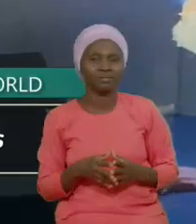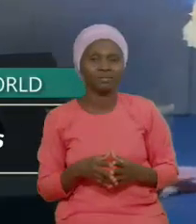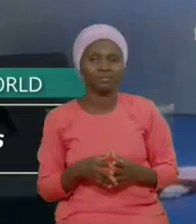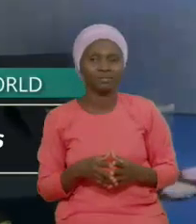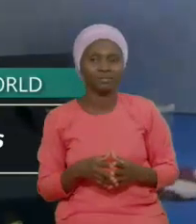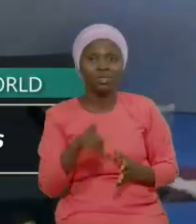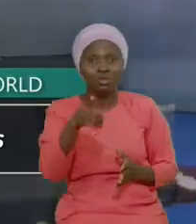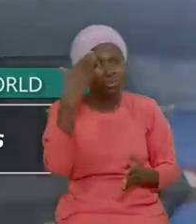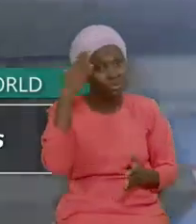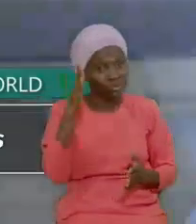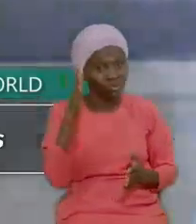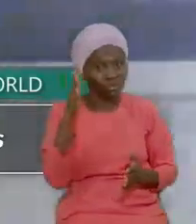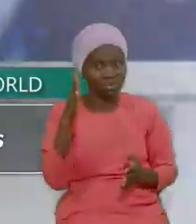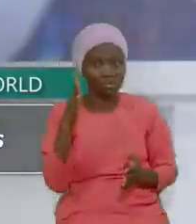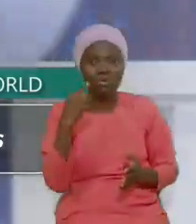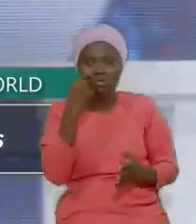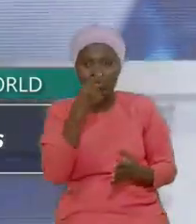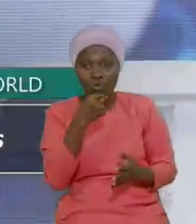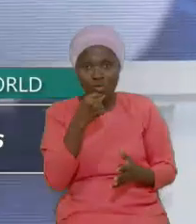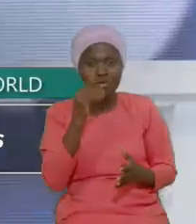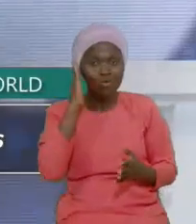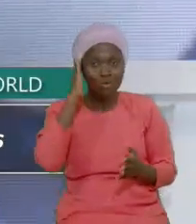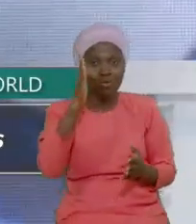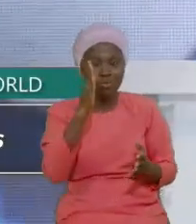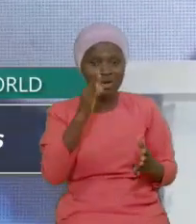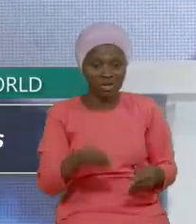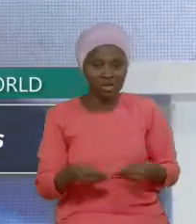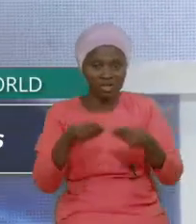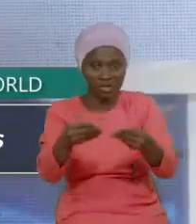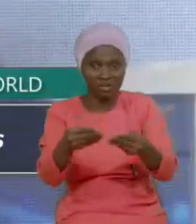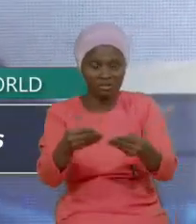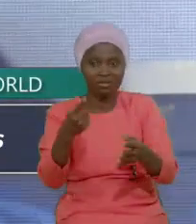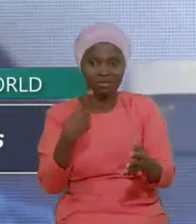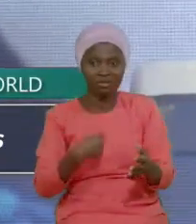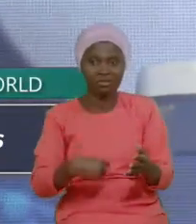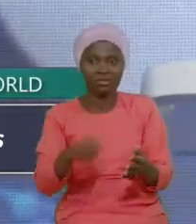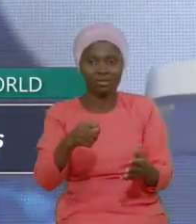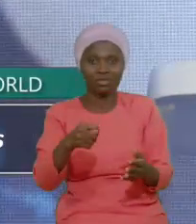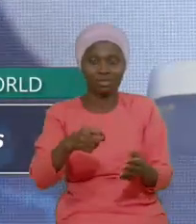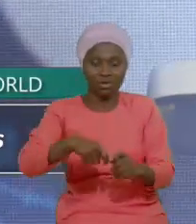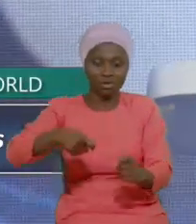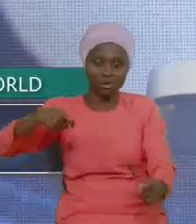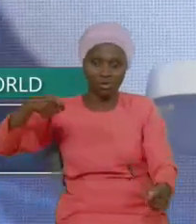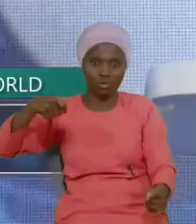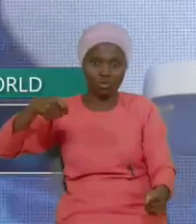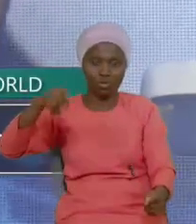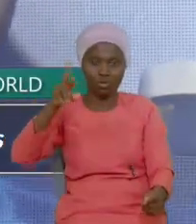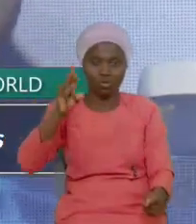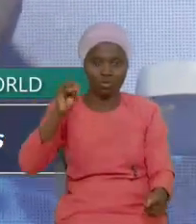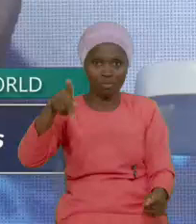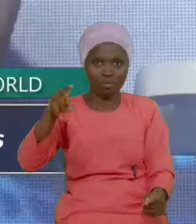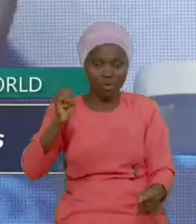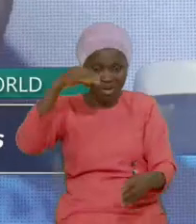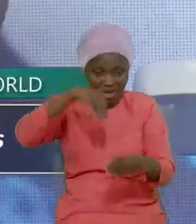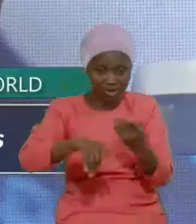You don't know who will hand over the rope into the well where you are falling and say, grab it, and then it